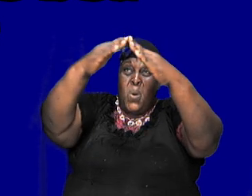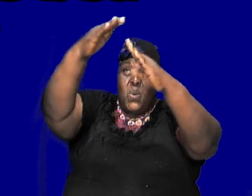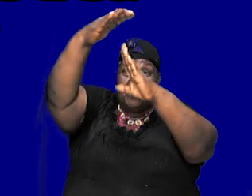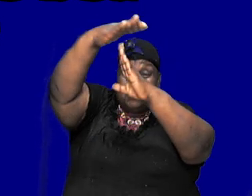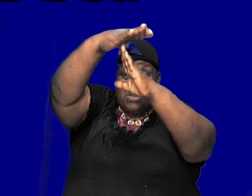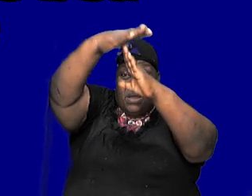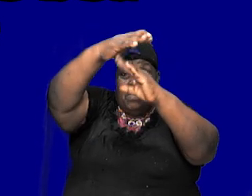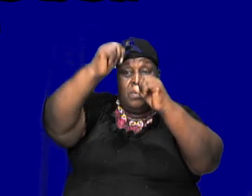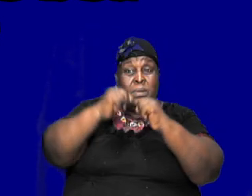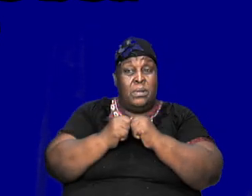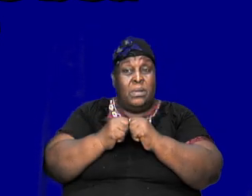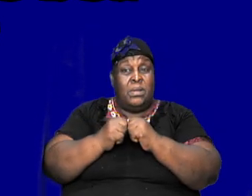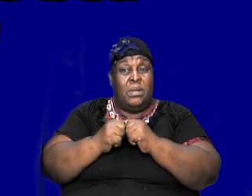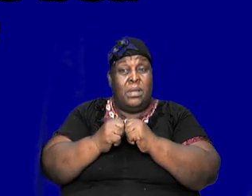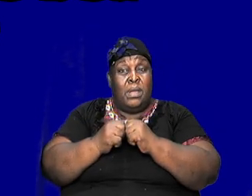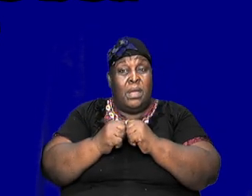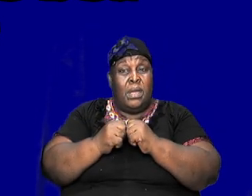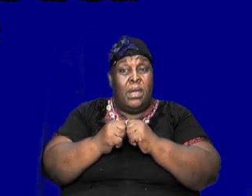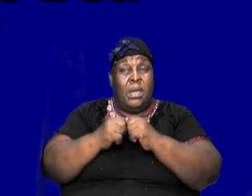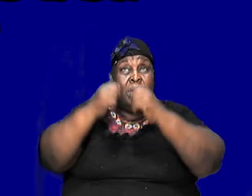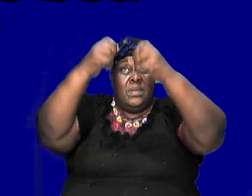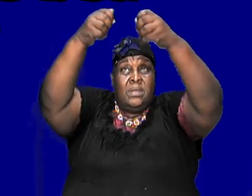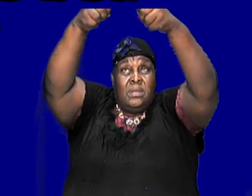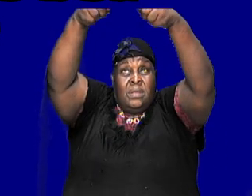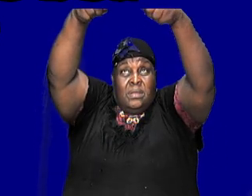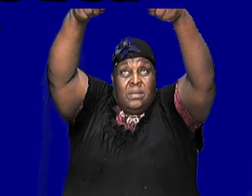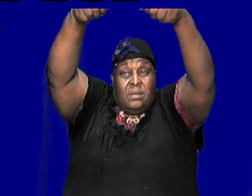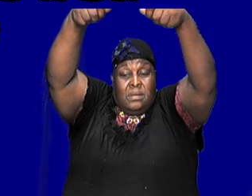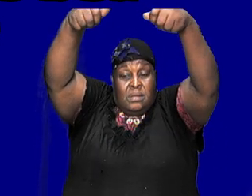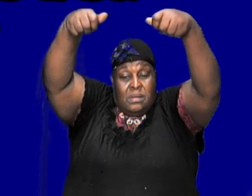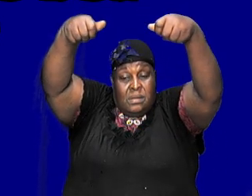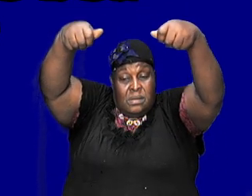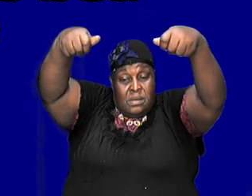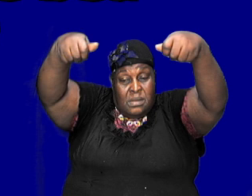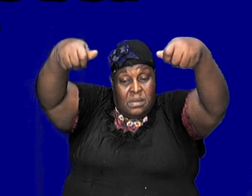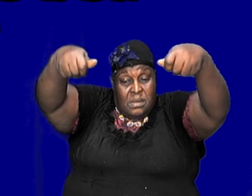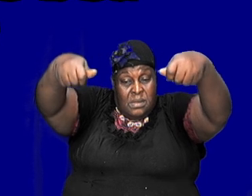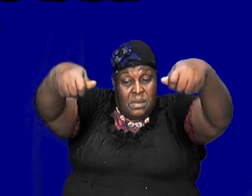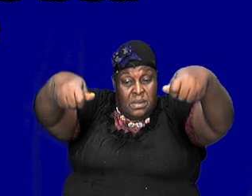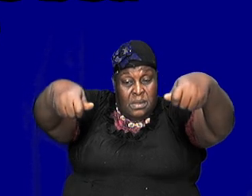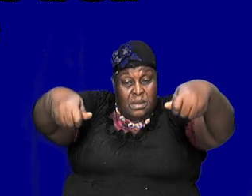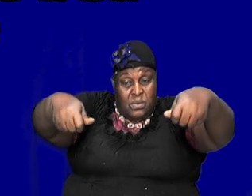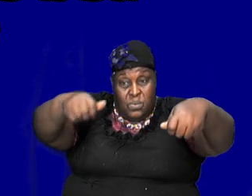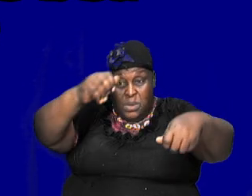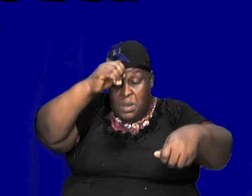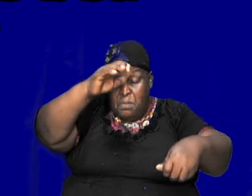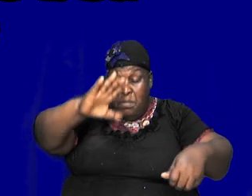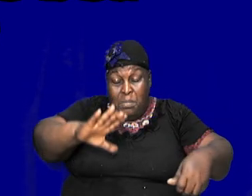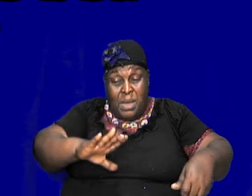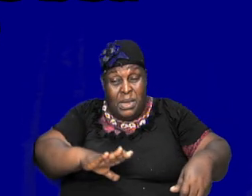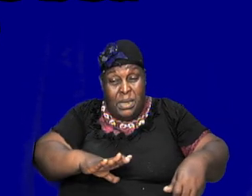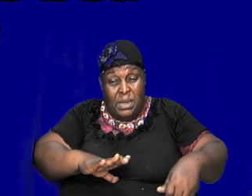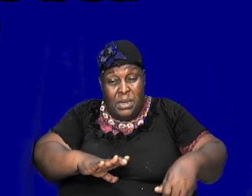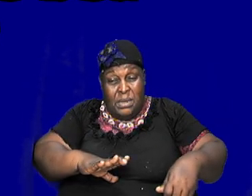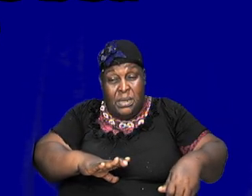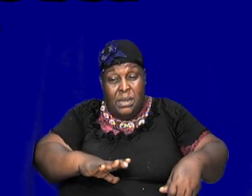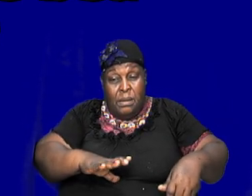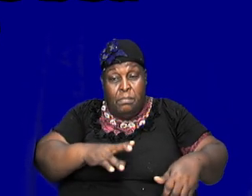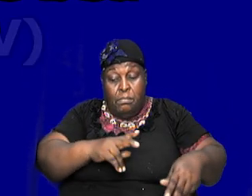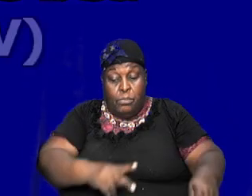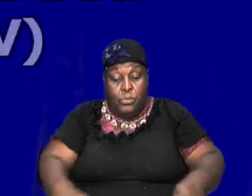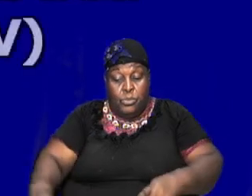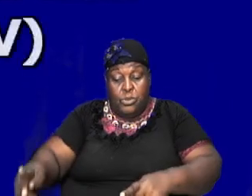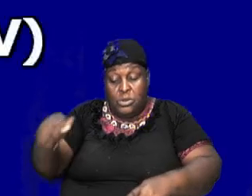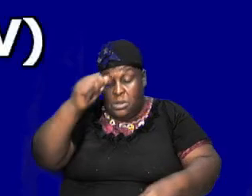and they let the down the man, you know, that was sick of palsy, and they laid him before Jesus.